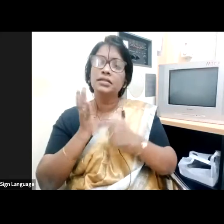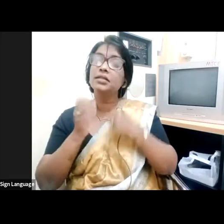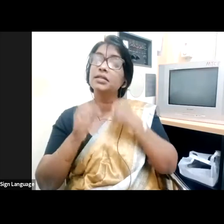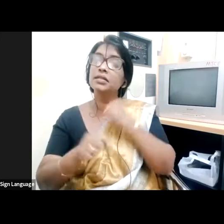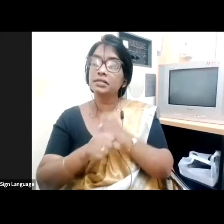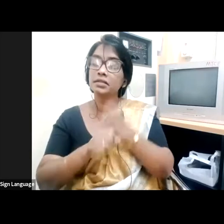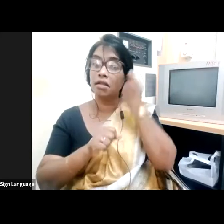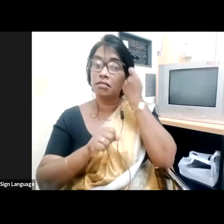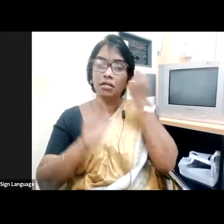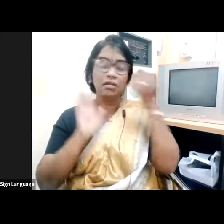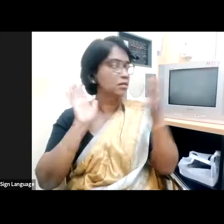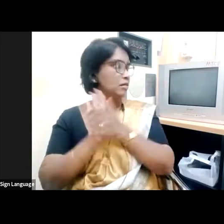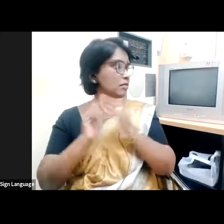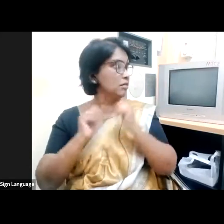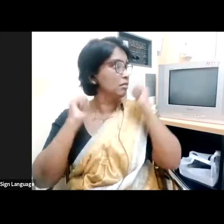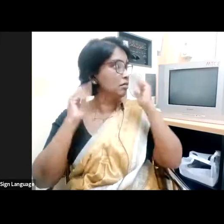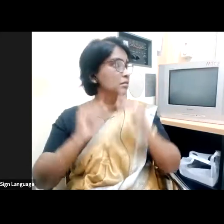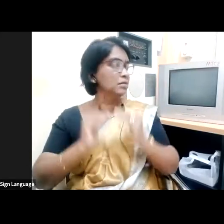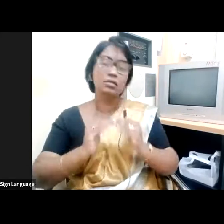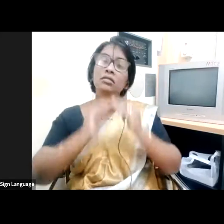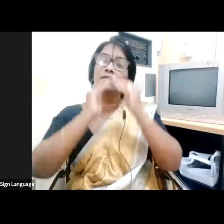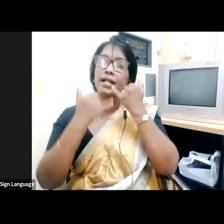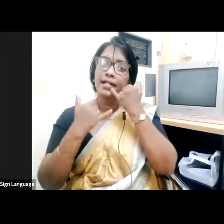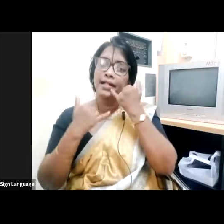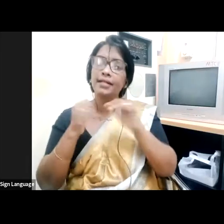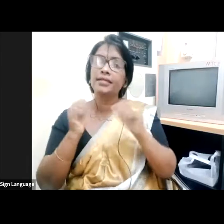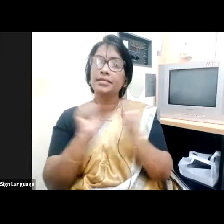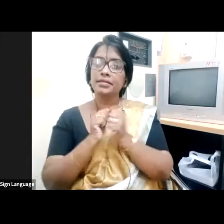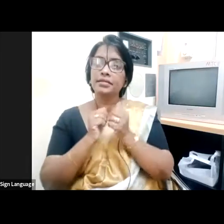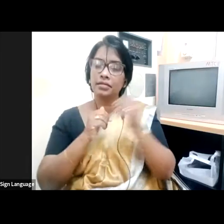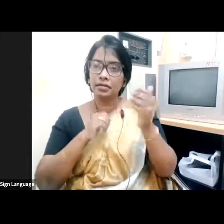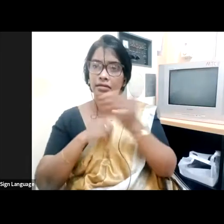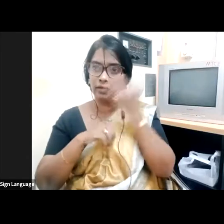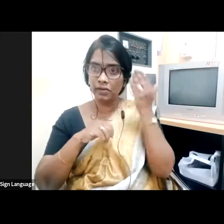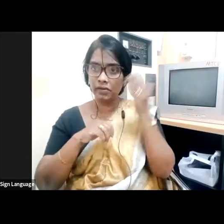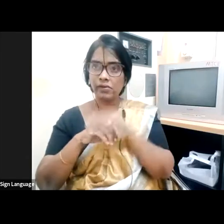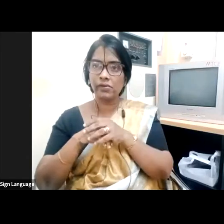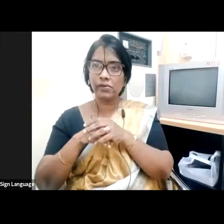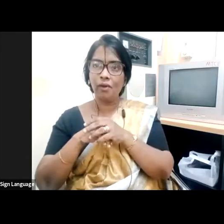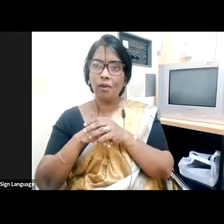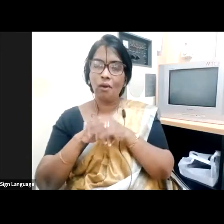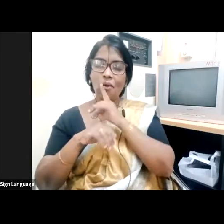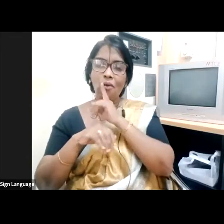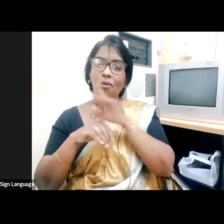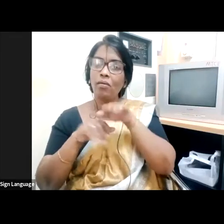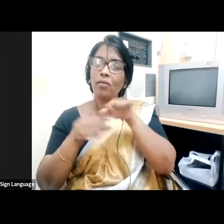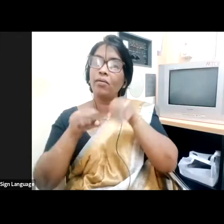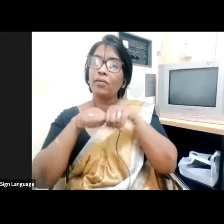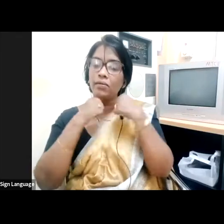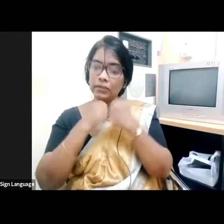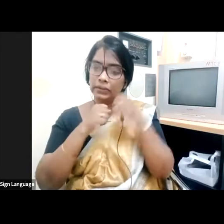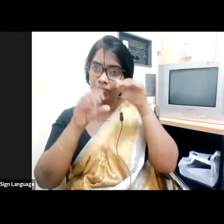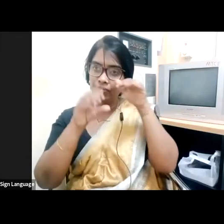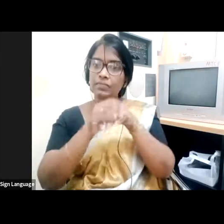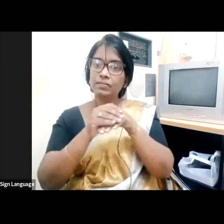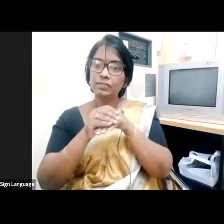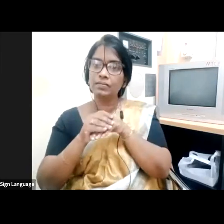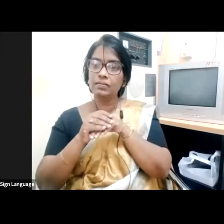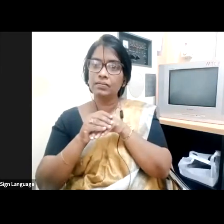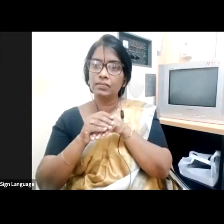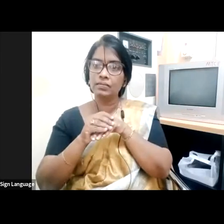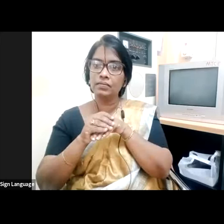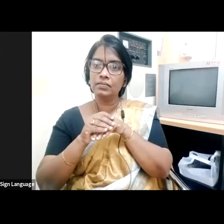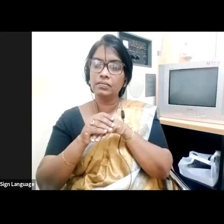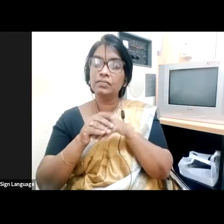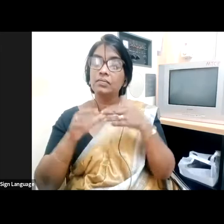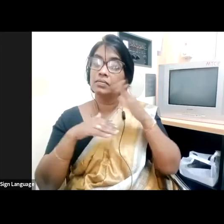said, oh, because you're a big company, it is easy for you to incorporate SDGs. But we, from our very experience, we have